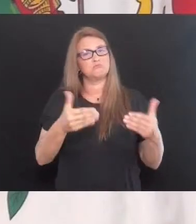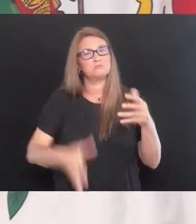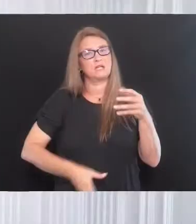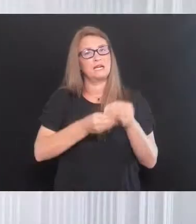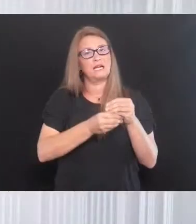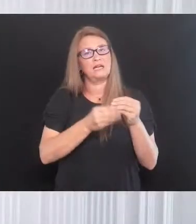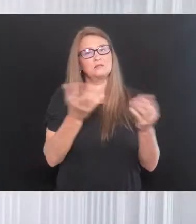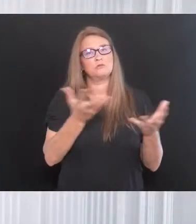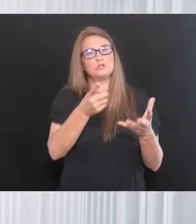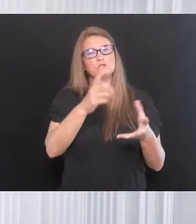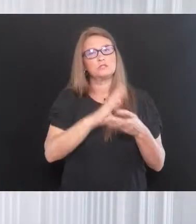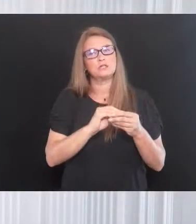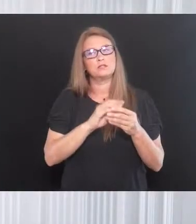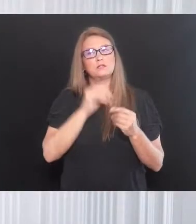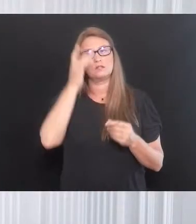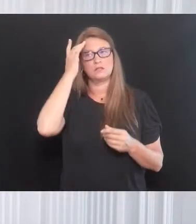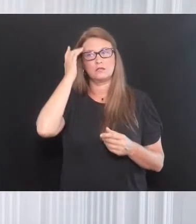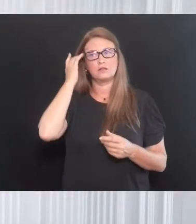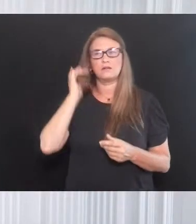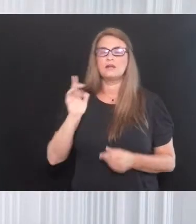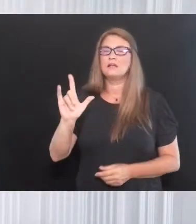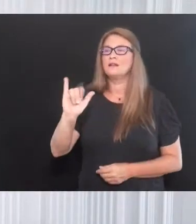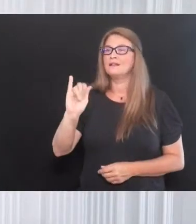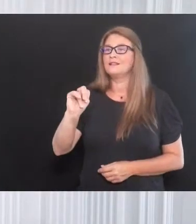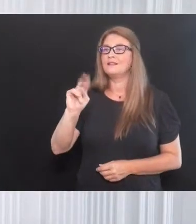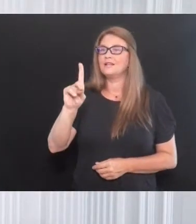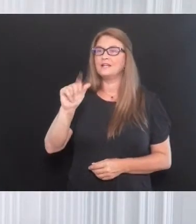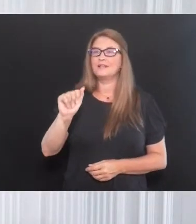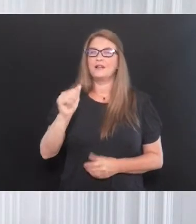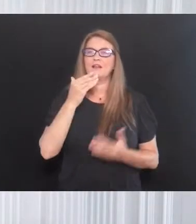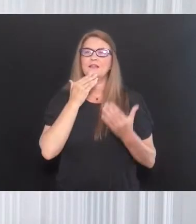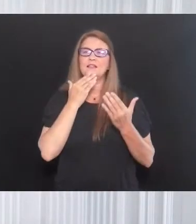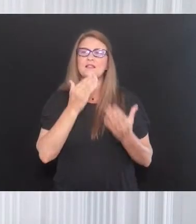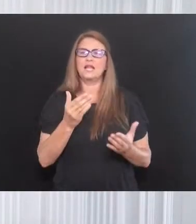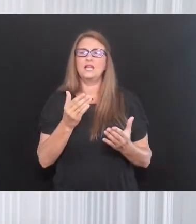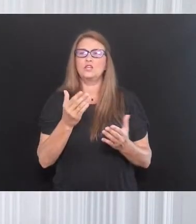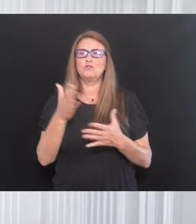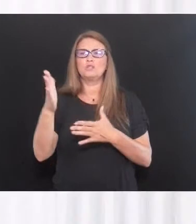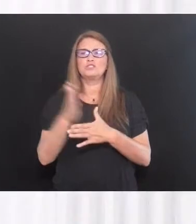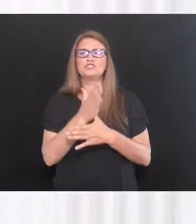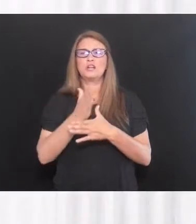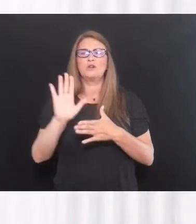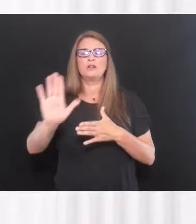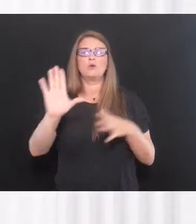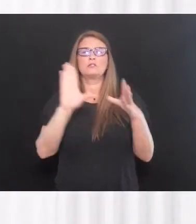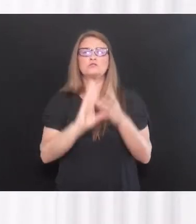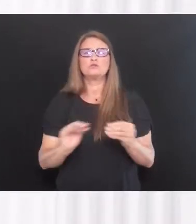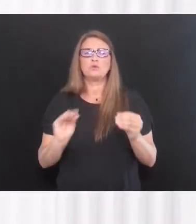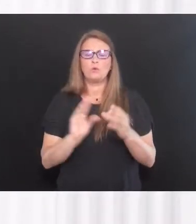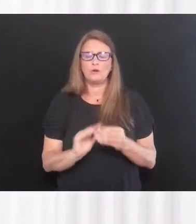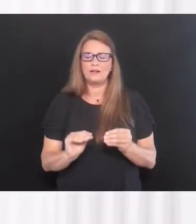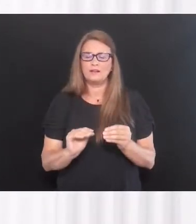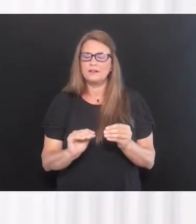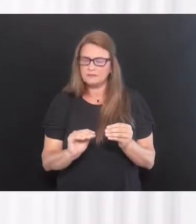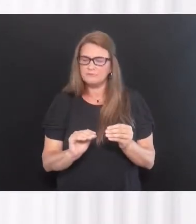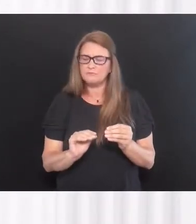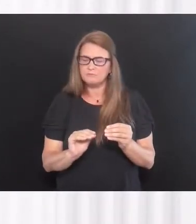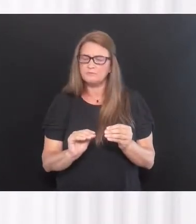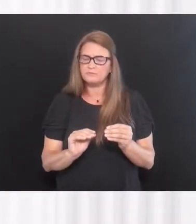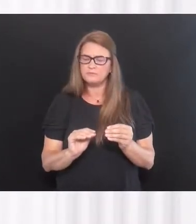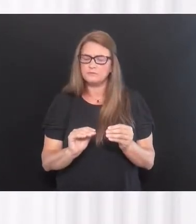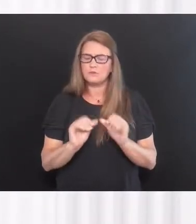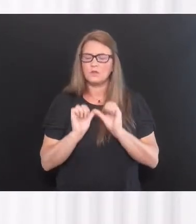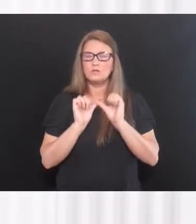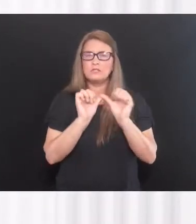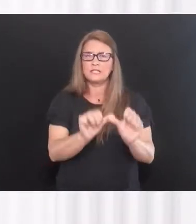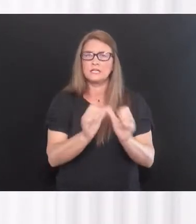about, please. Yeah, Linda, thank you for that and for getting that message out. And, you know, we'll certainly keep